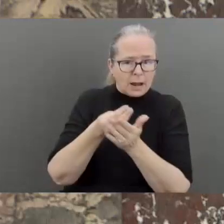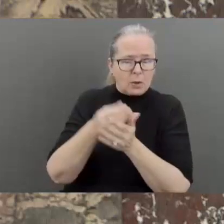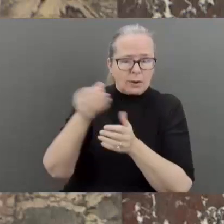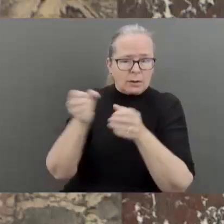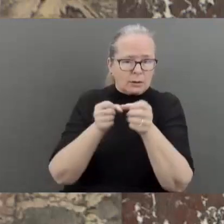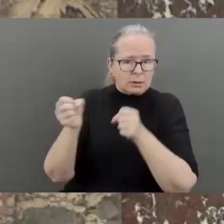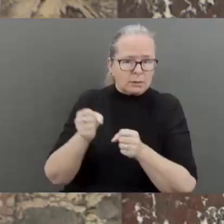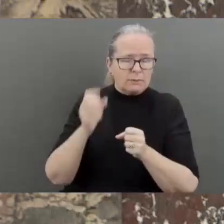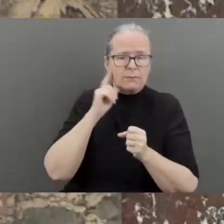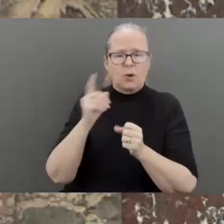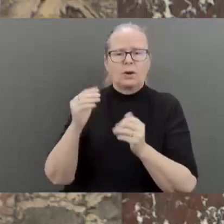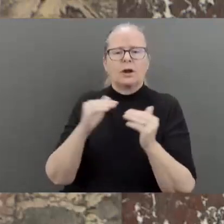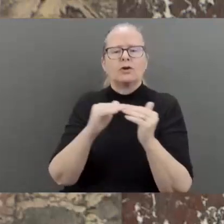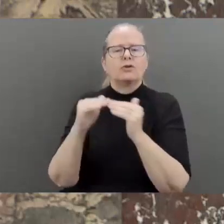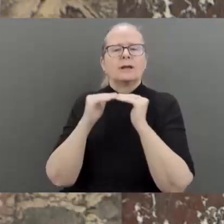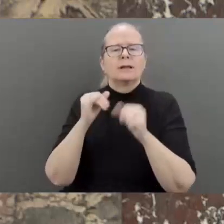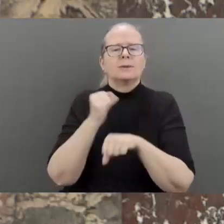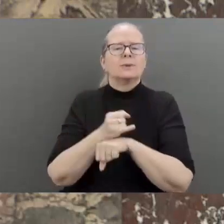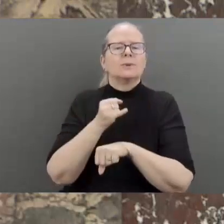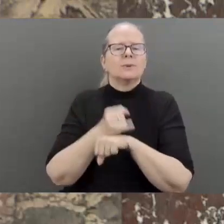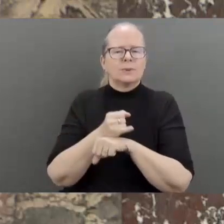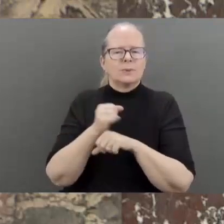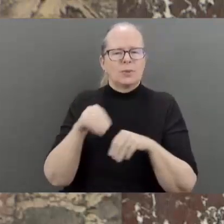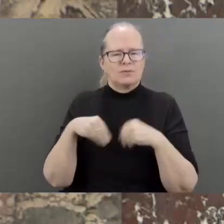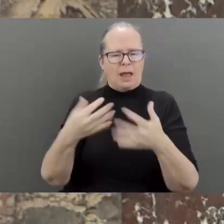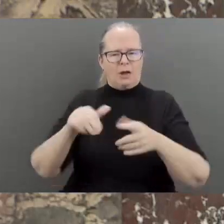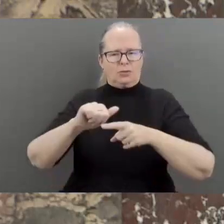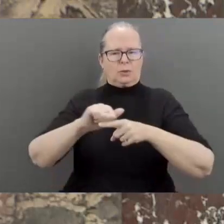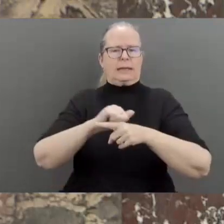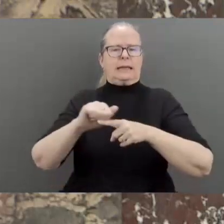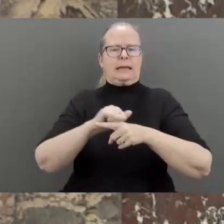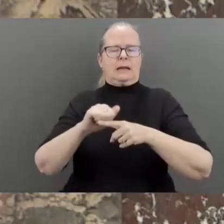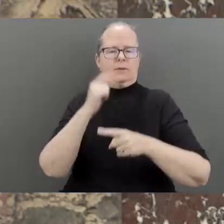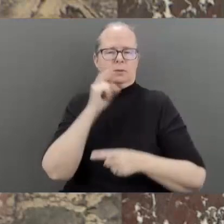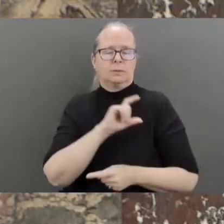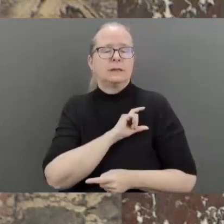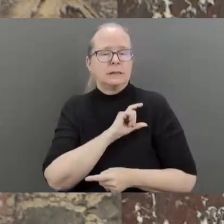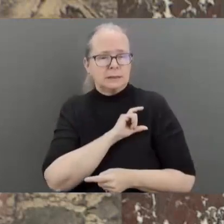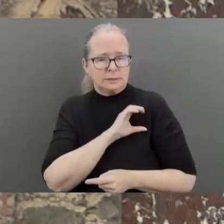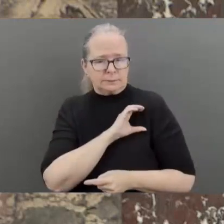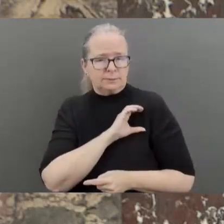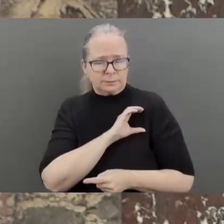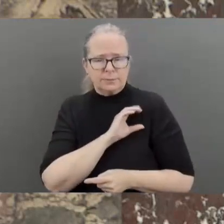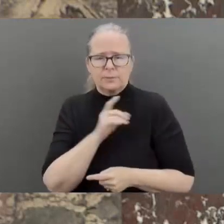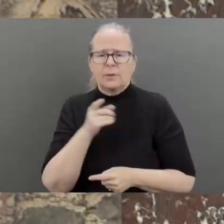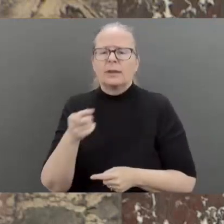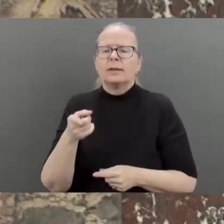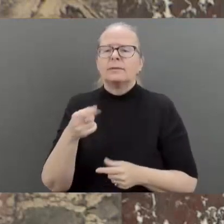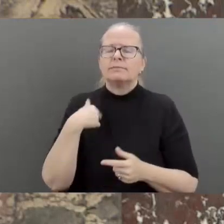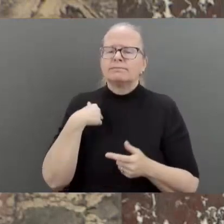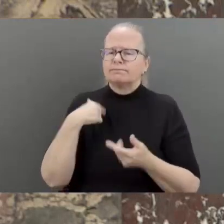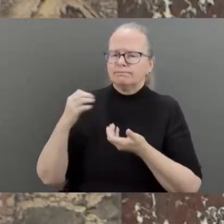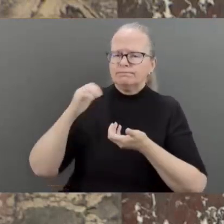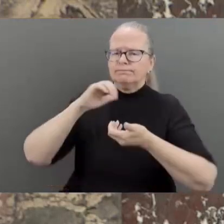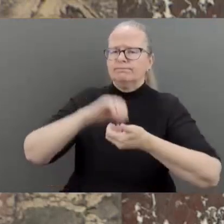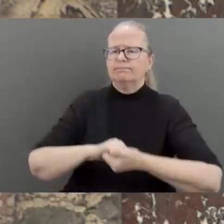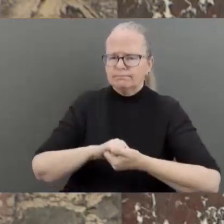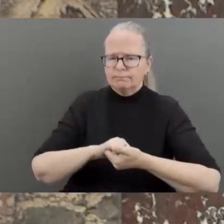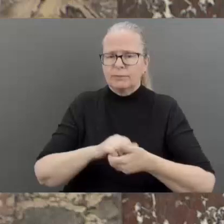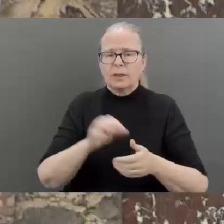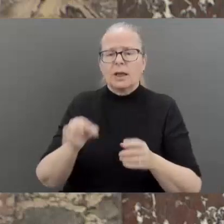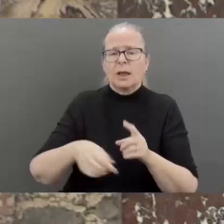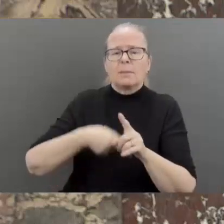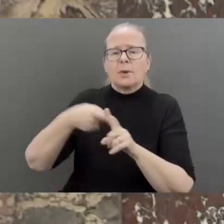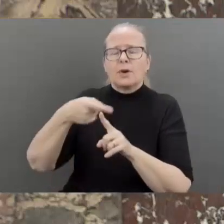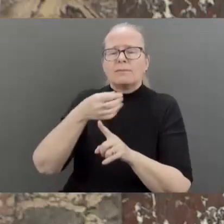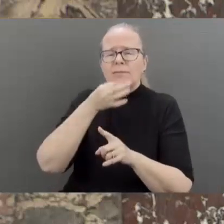which is why we're working with an expert in the area to open up facilities to support people with serious brain injuries, mental